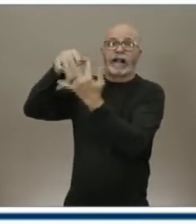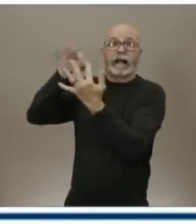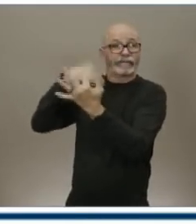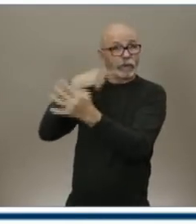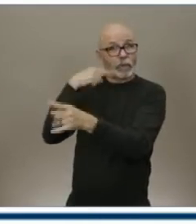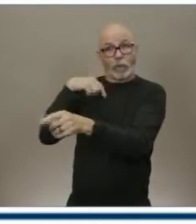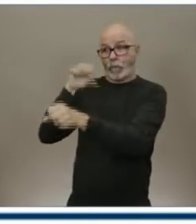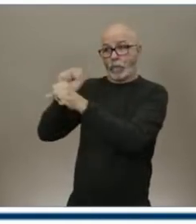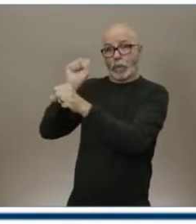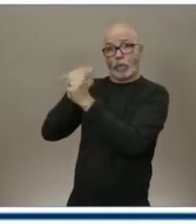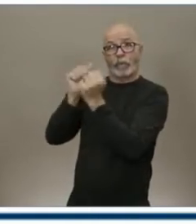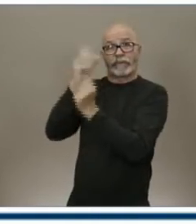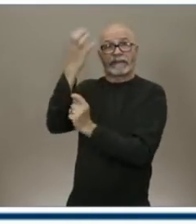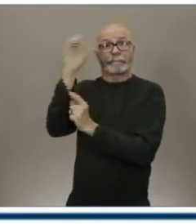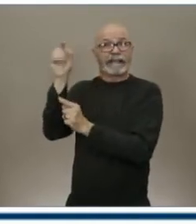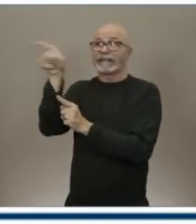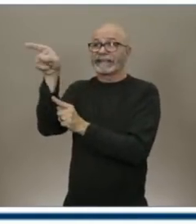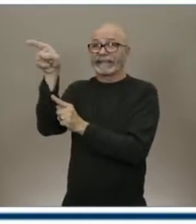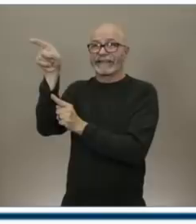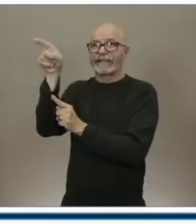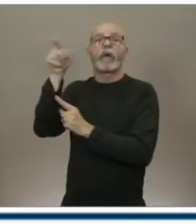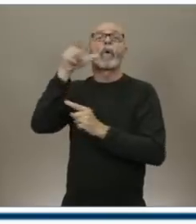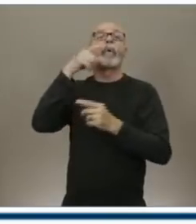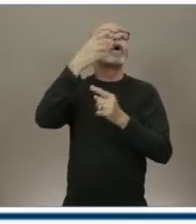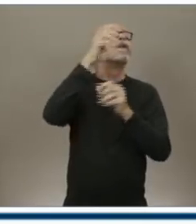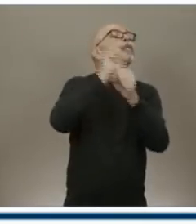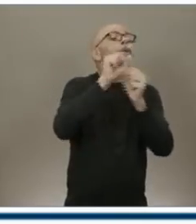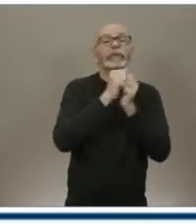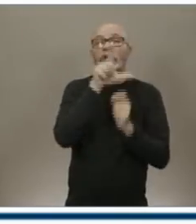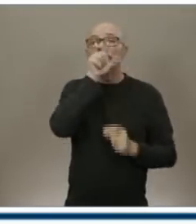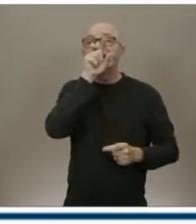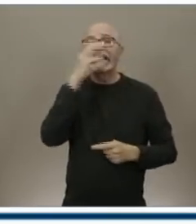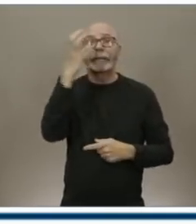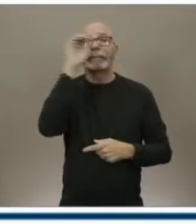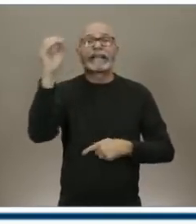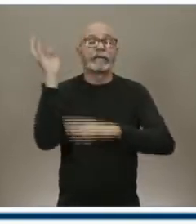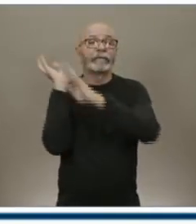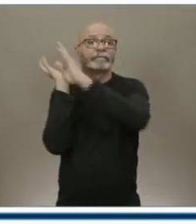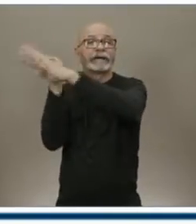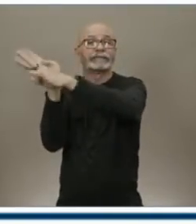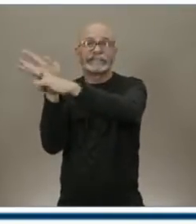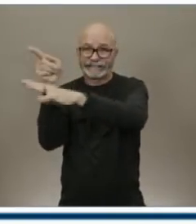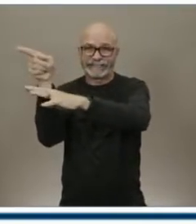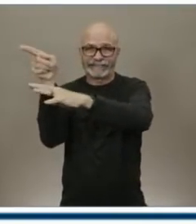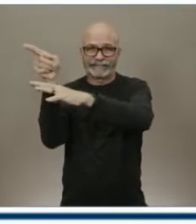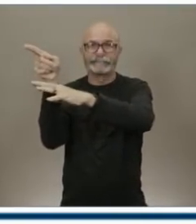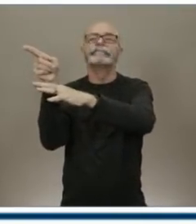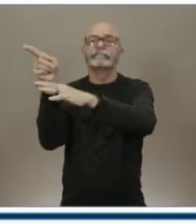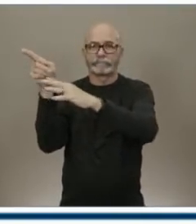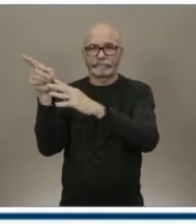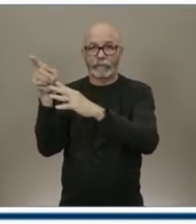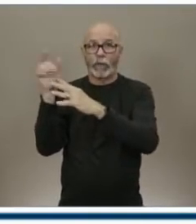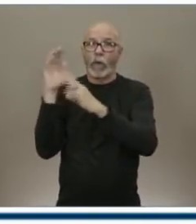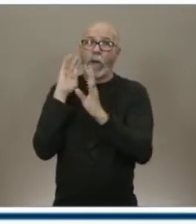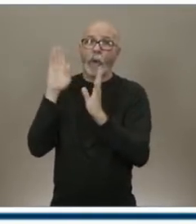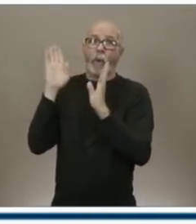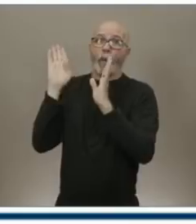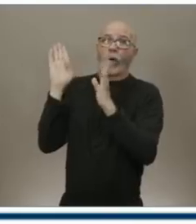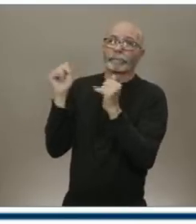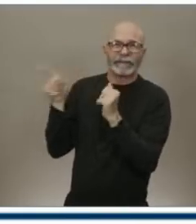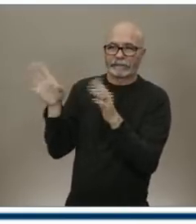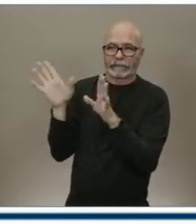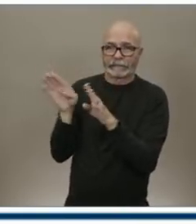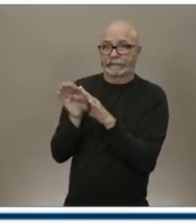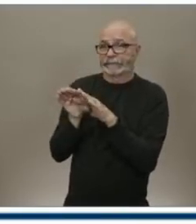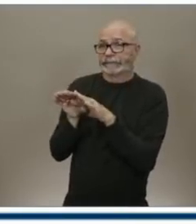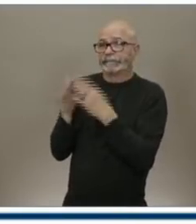we'll work with chicken producers in the province. Then this plant will be up and going before the new year. Once we